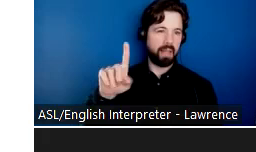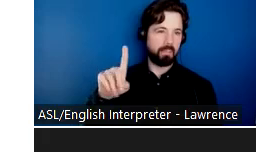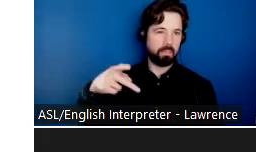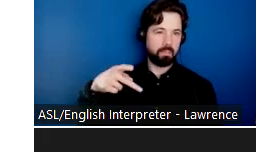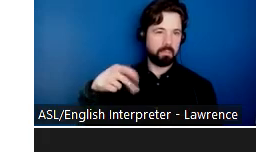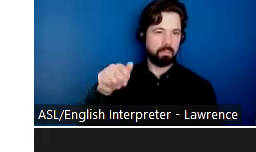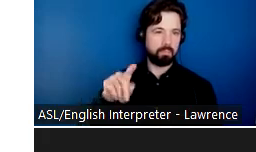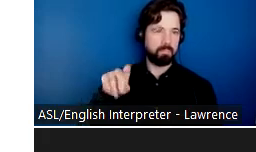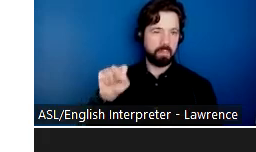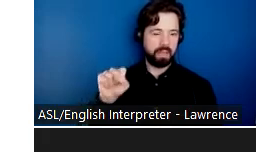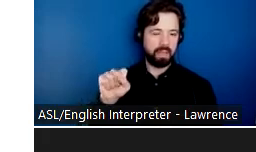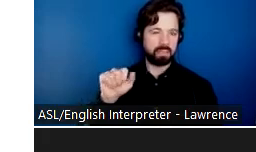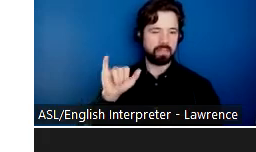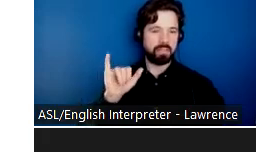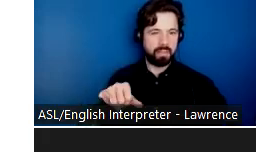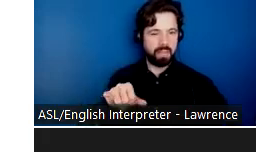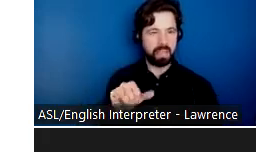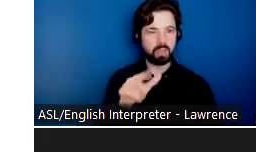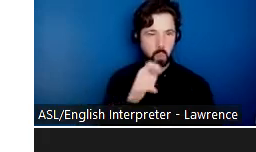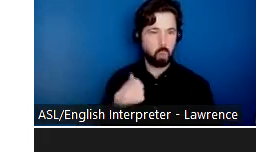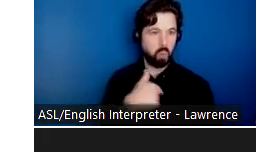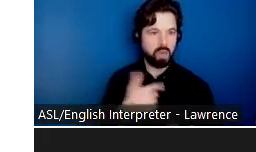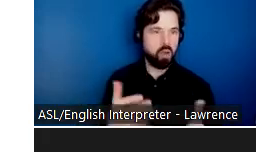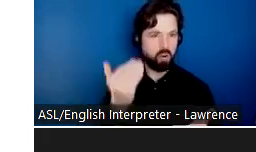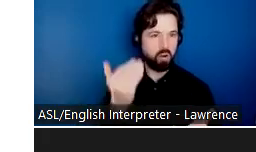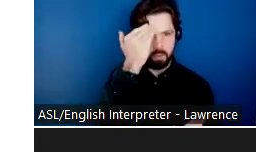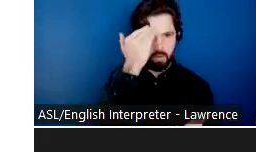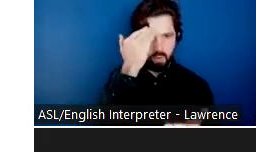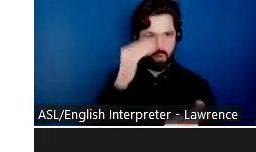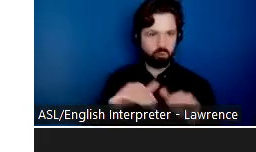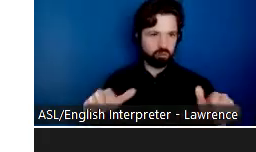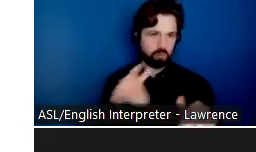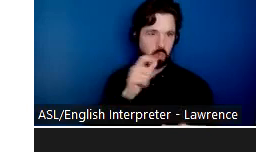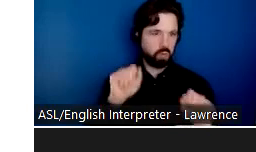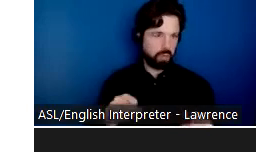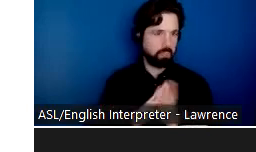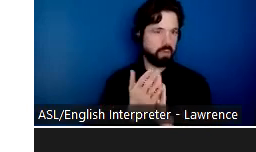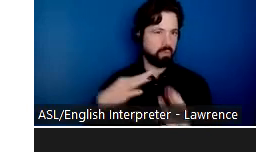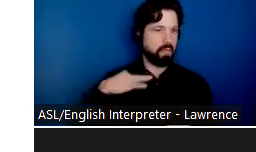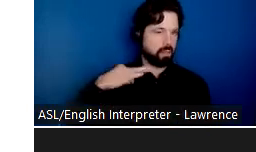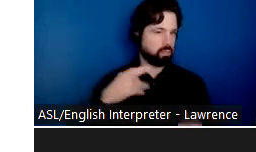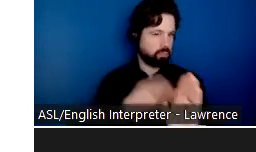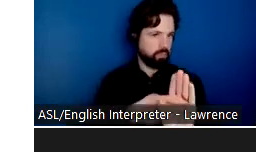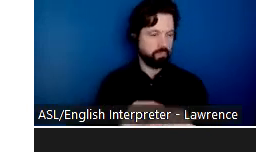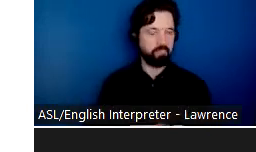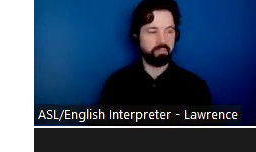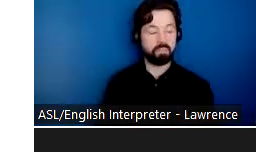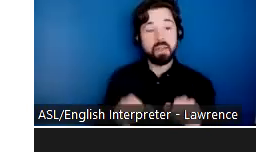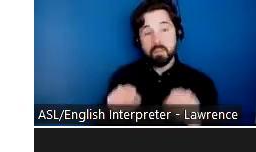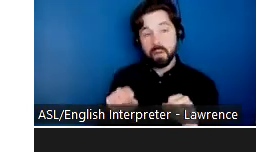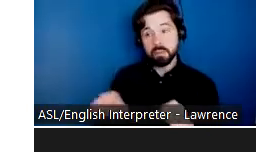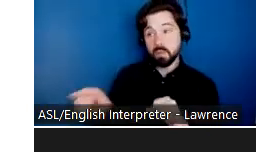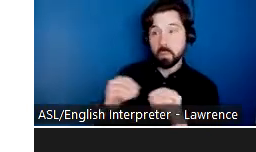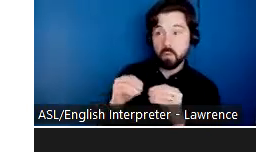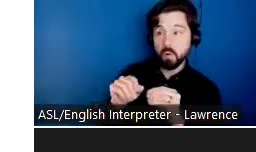just accounting for the children that we can already anticipate as eligible. There is still a potential that we will see an increase in